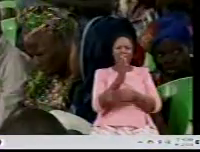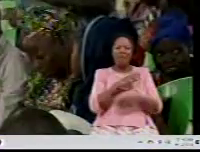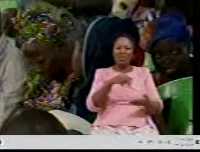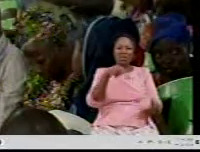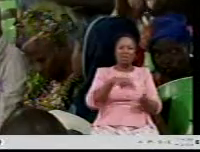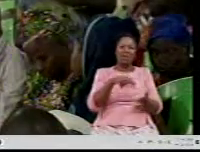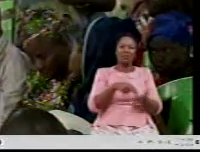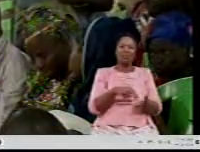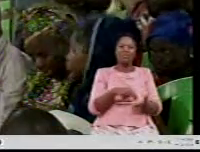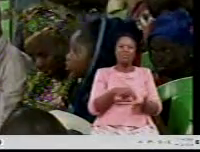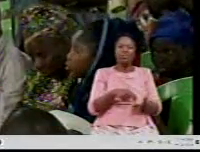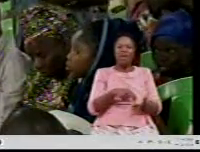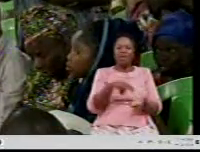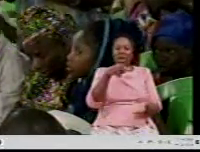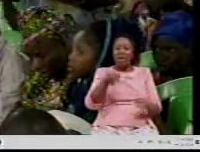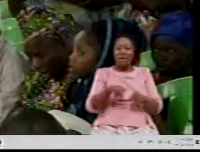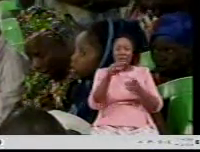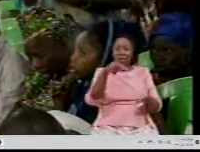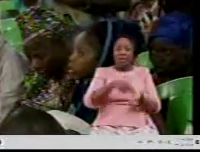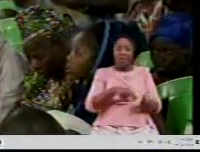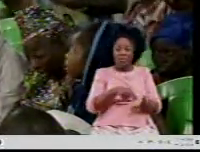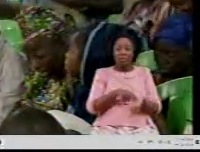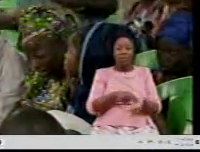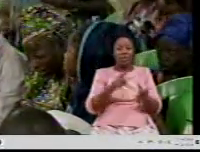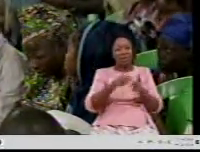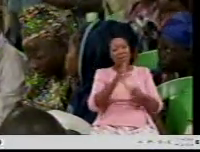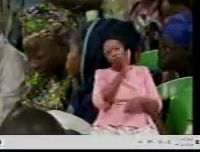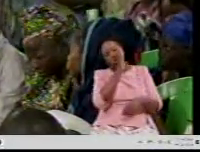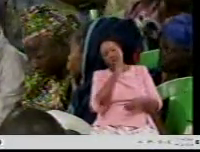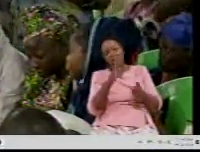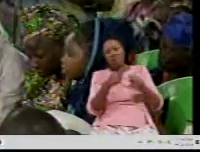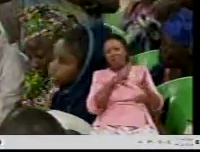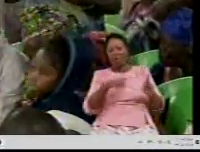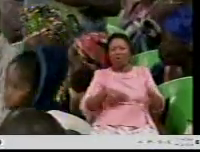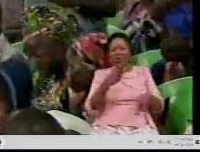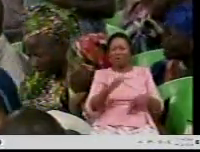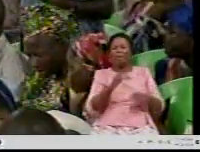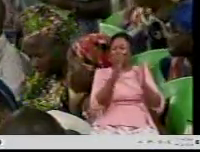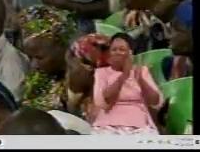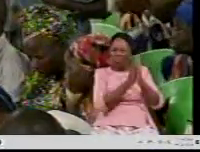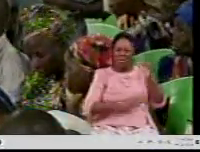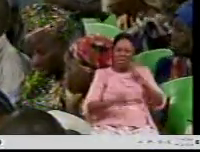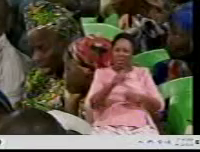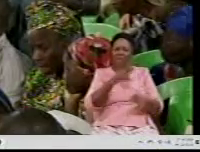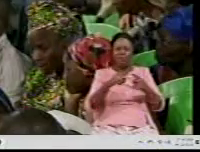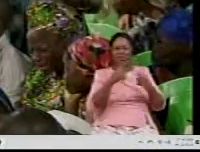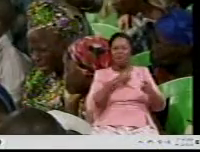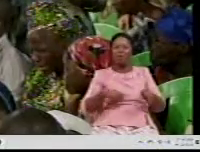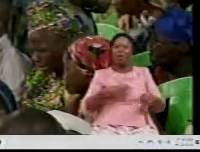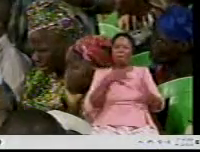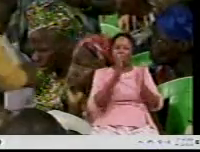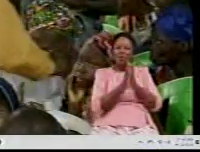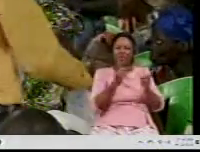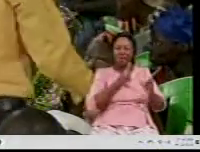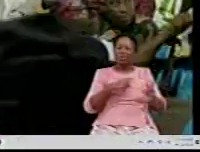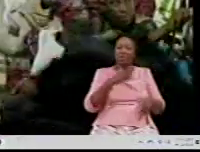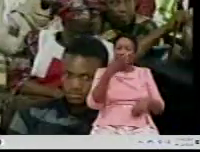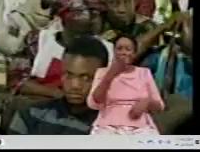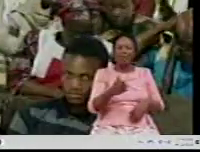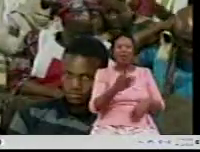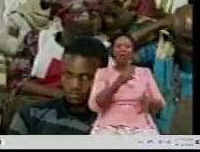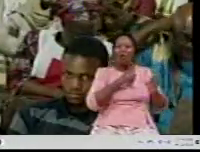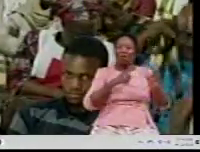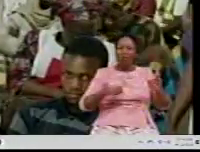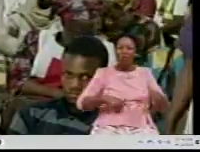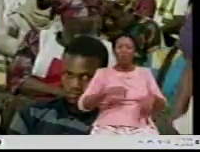As you are standing up, whisper to the Lord there. Pray unto the Lord there. Lord, I